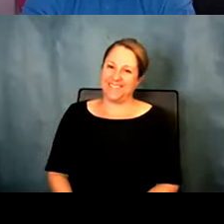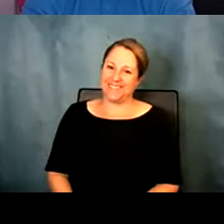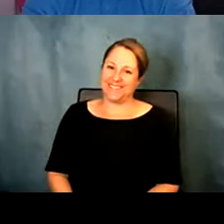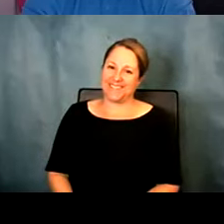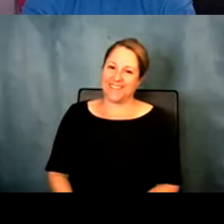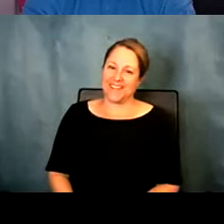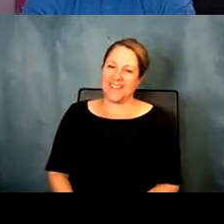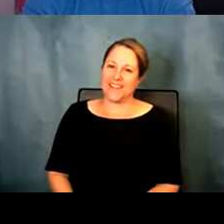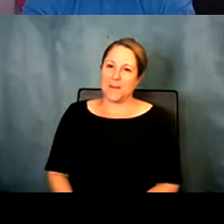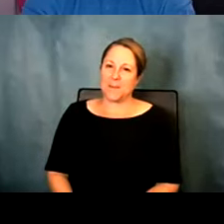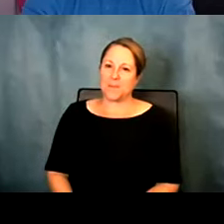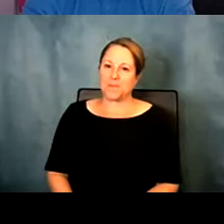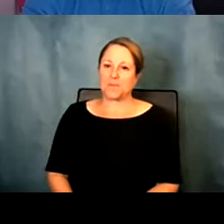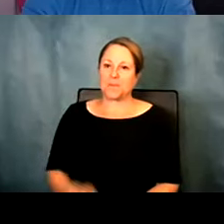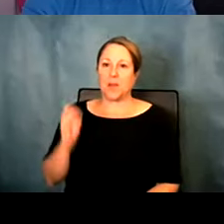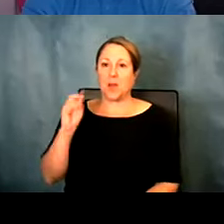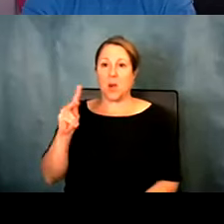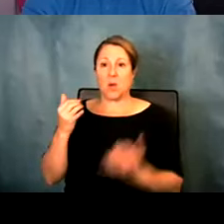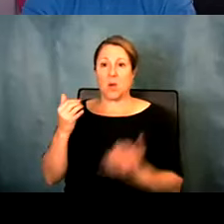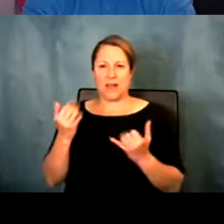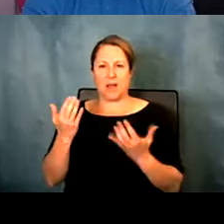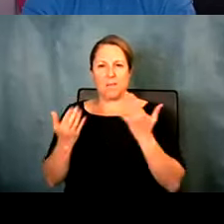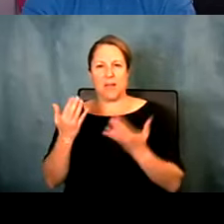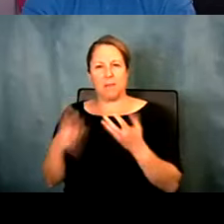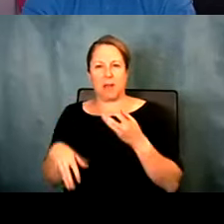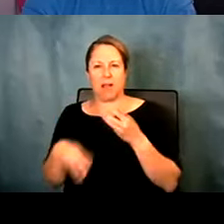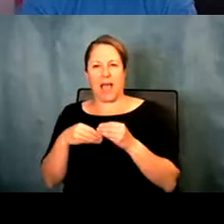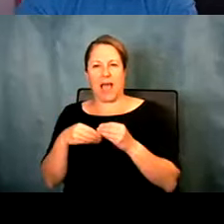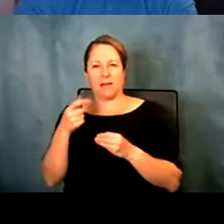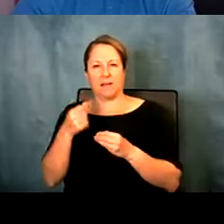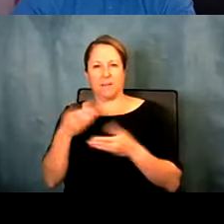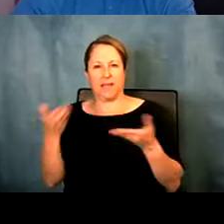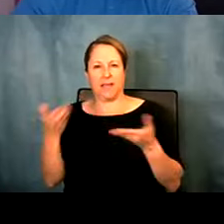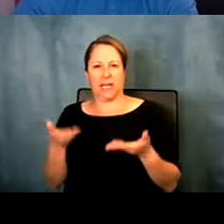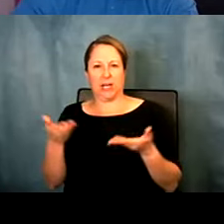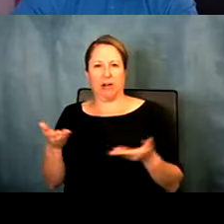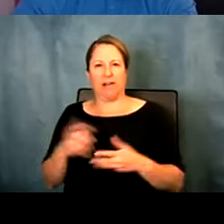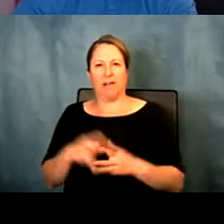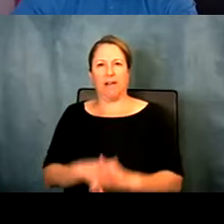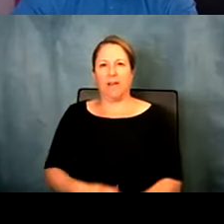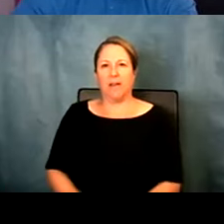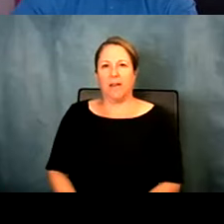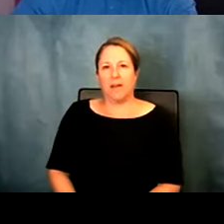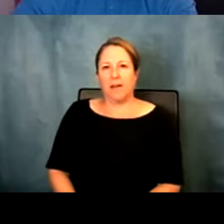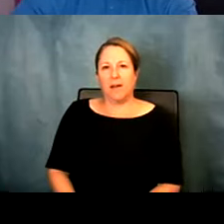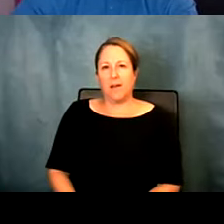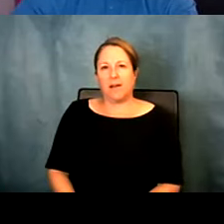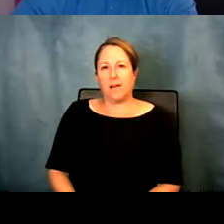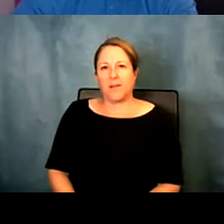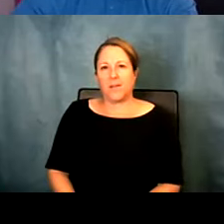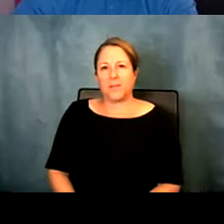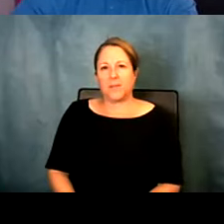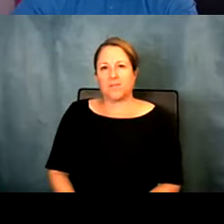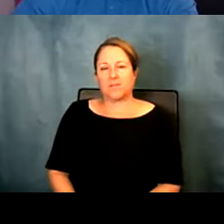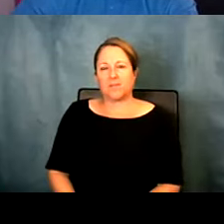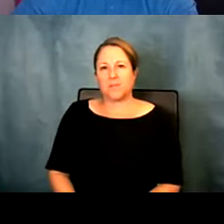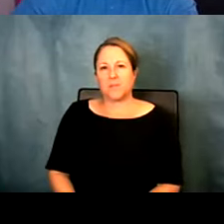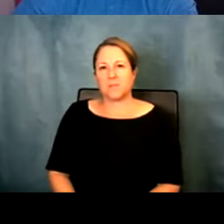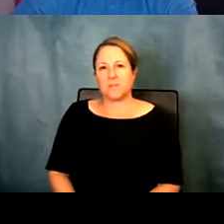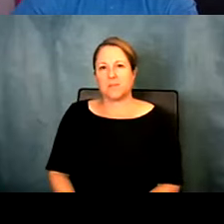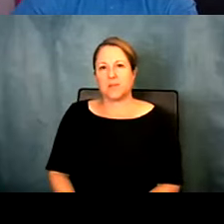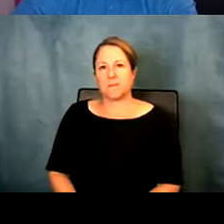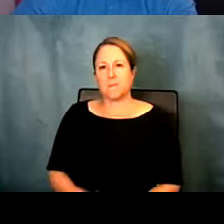So let's see, maybe I'll add a little piece here because I think it kind of meshes with that. So I'll finish